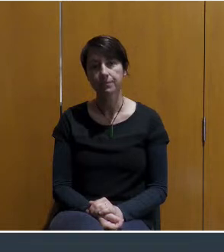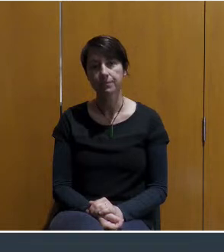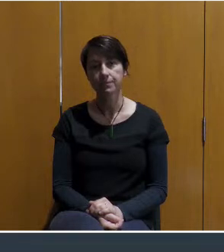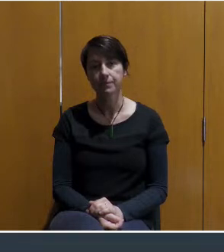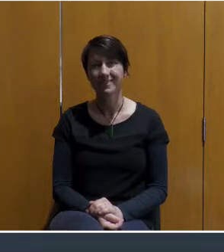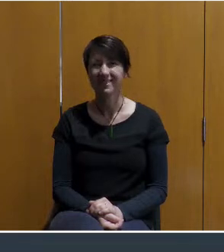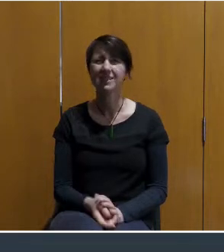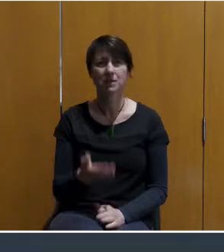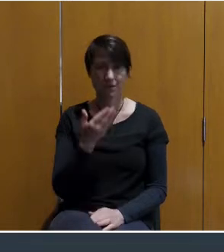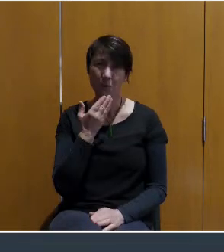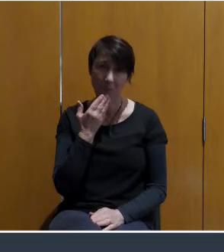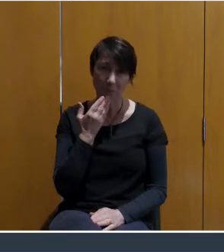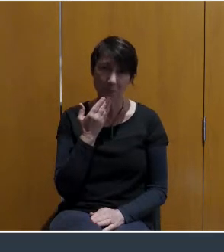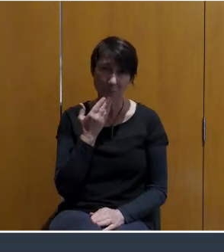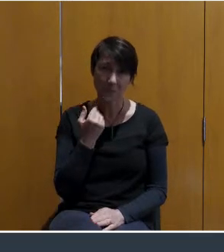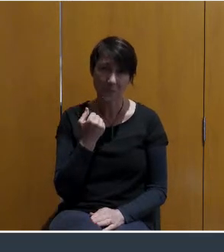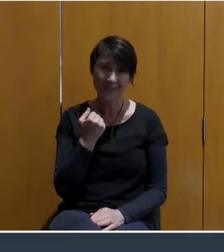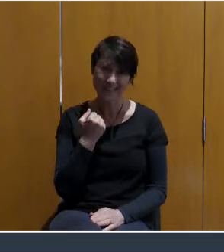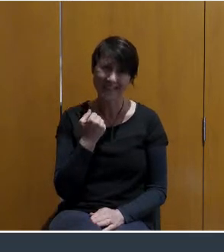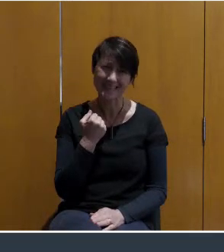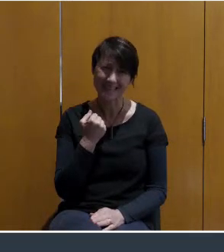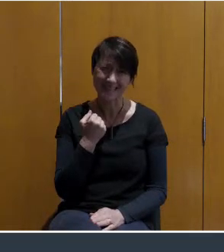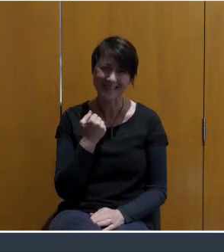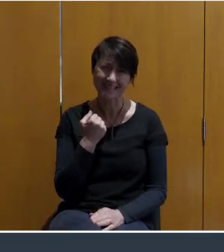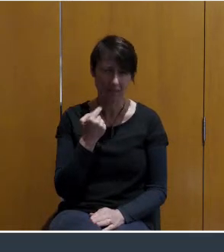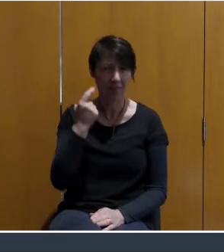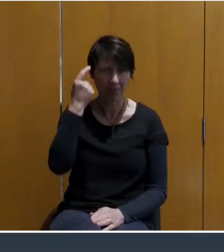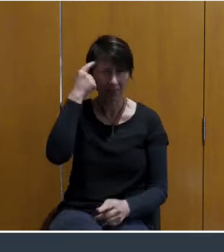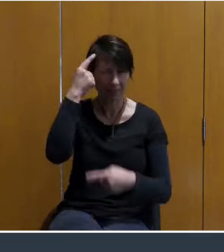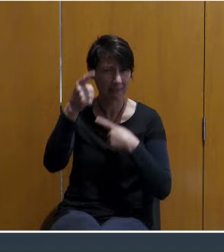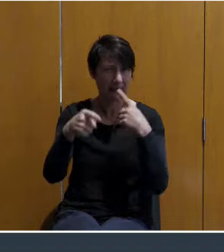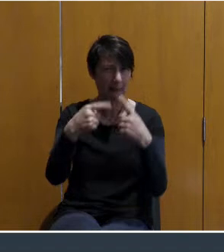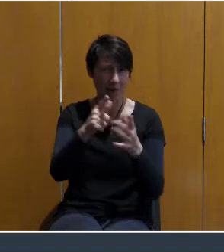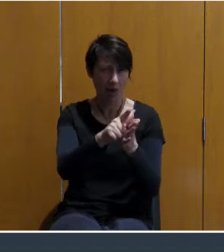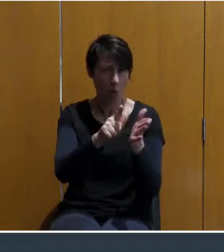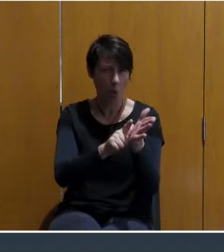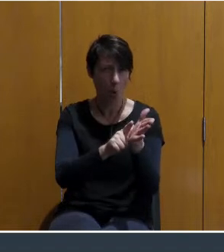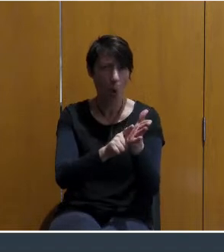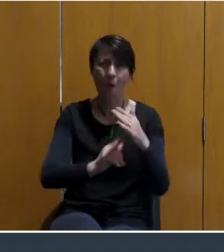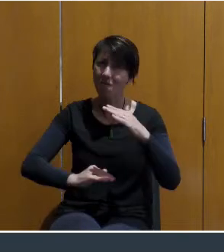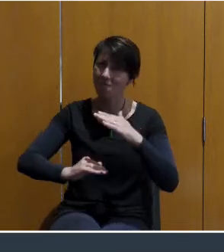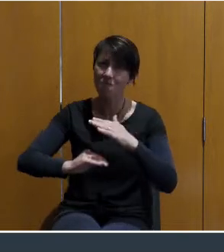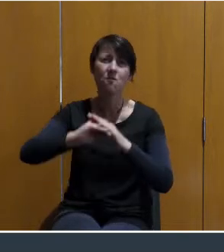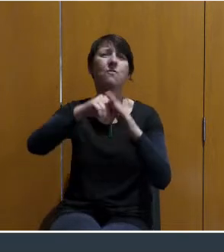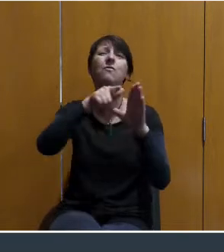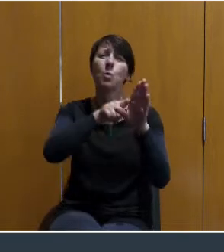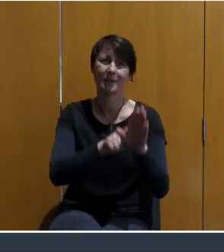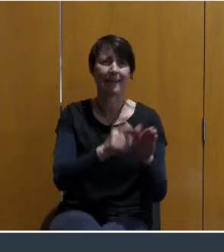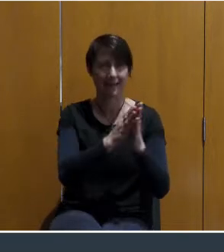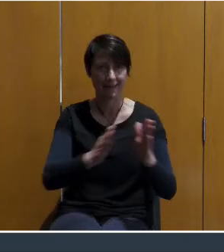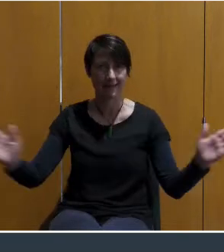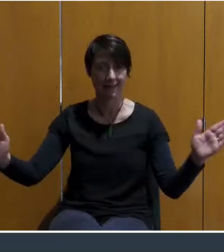please consider seriously having it all year round. We've had the ranger from City Council